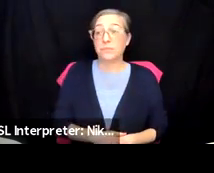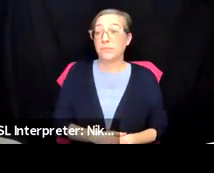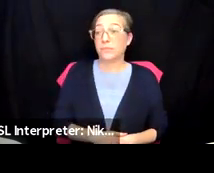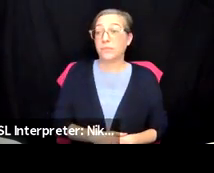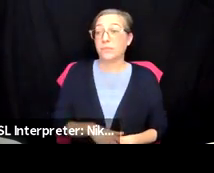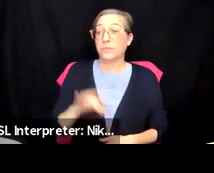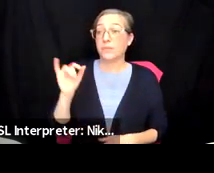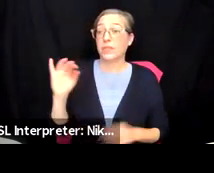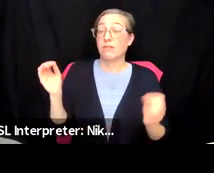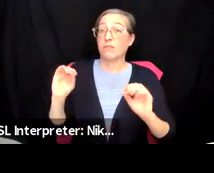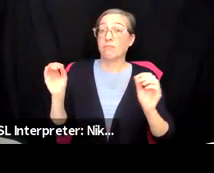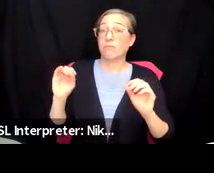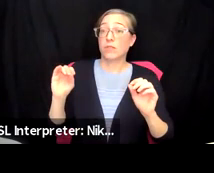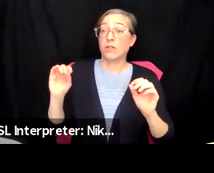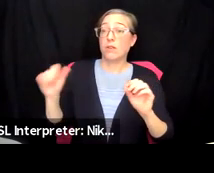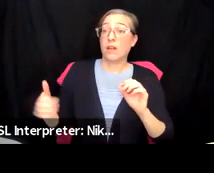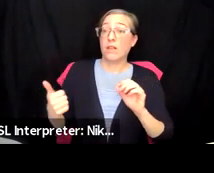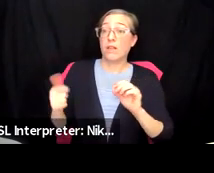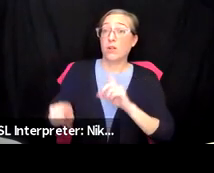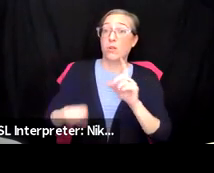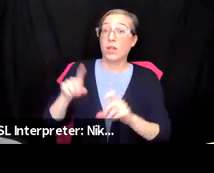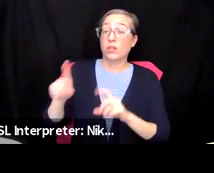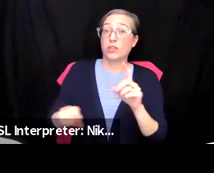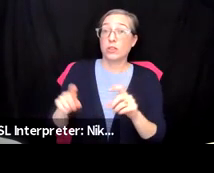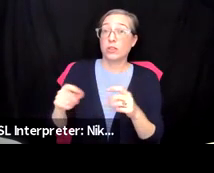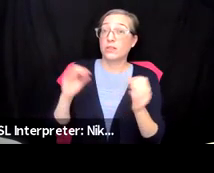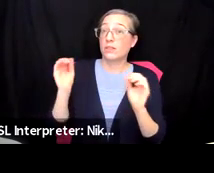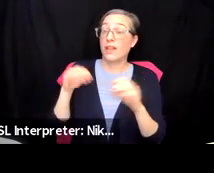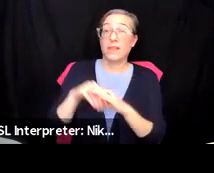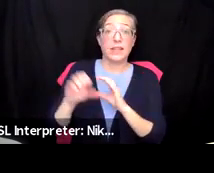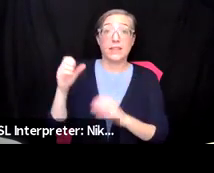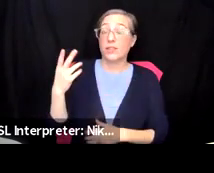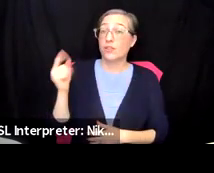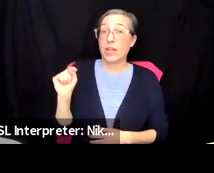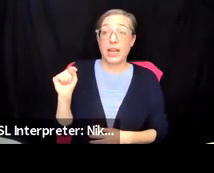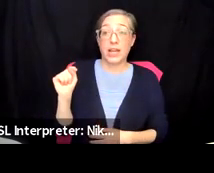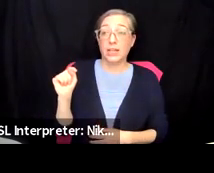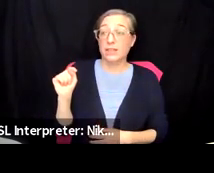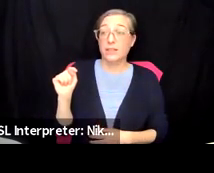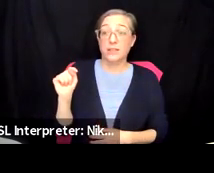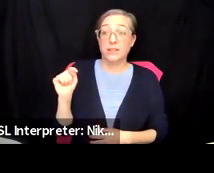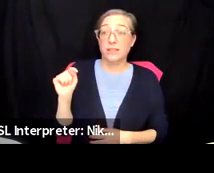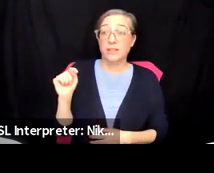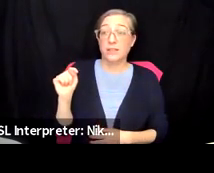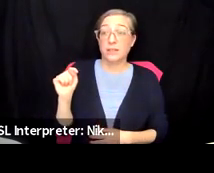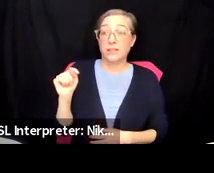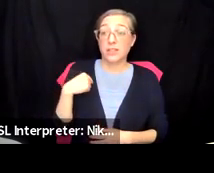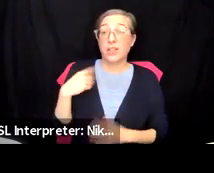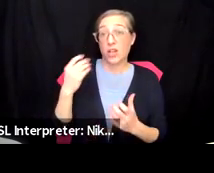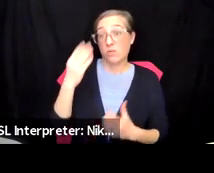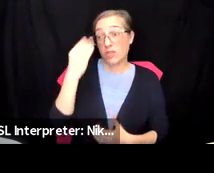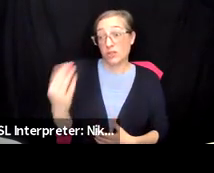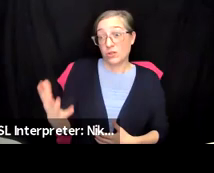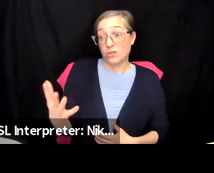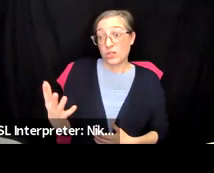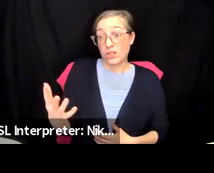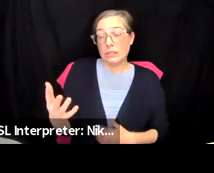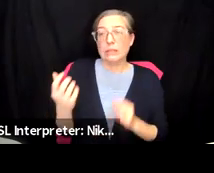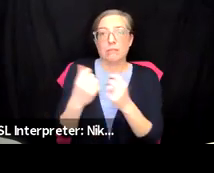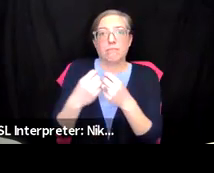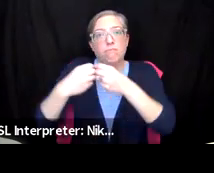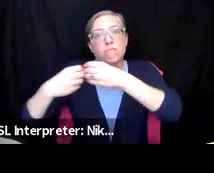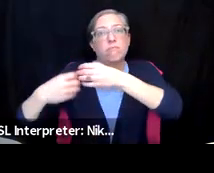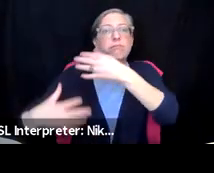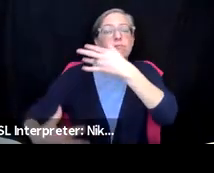aren't any other questions, I don't see anything in the chat. I do want to acknowledge that there are lots of really good